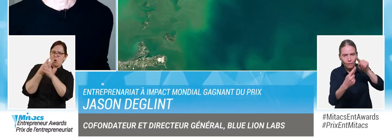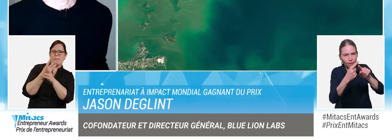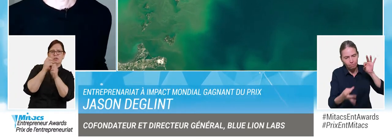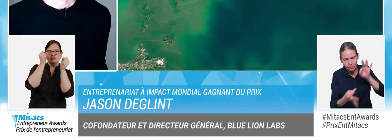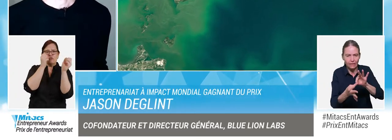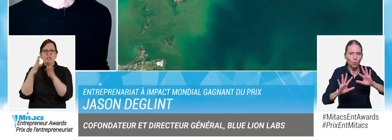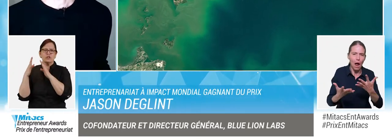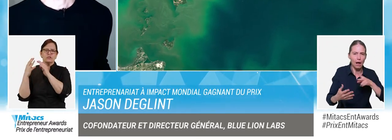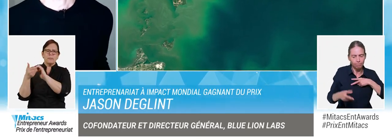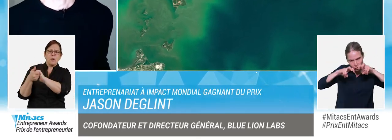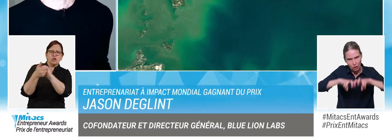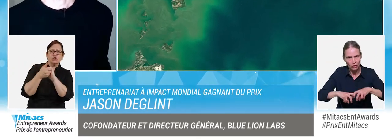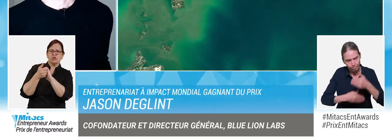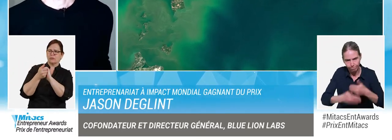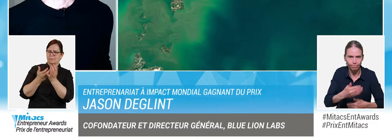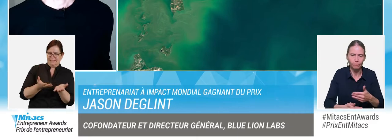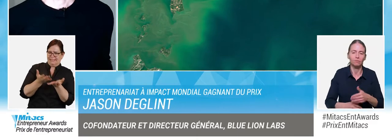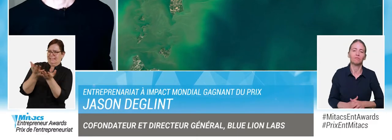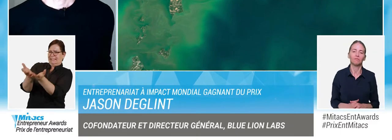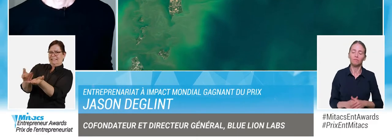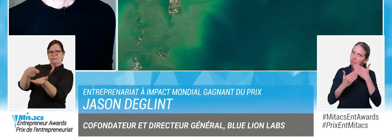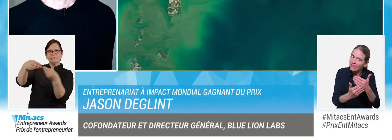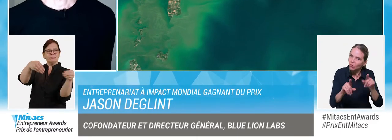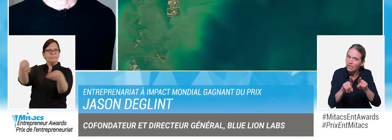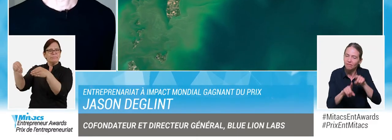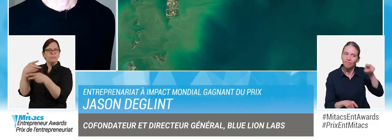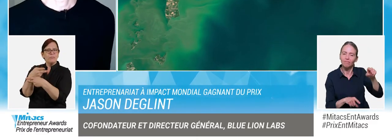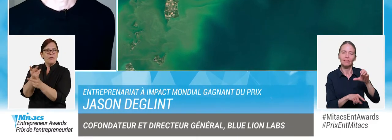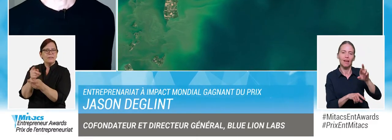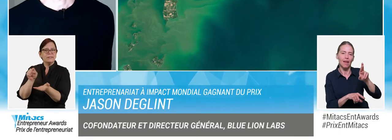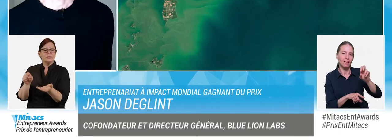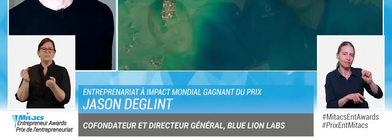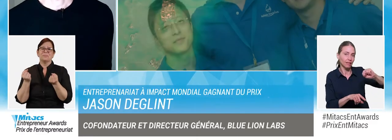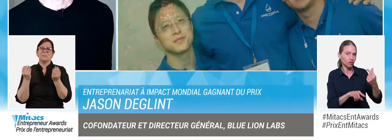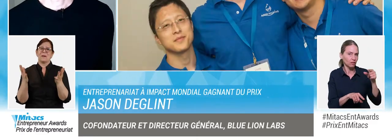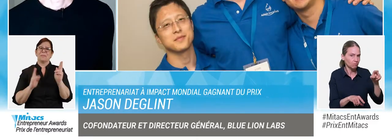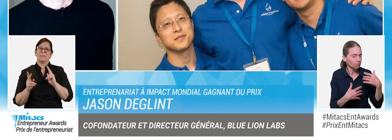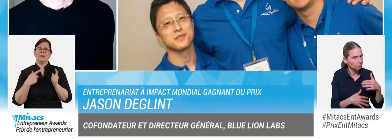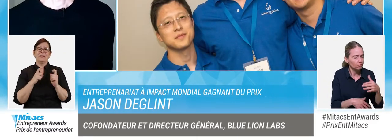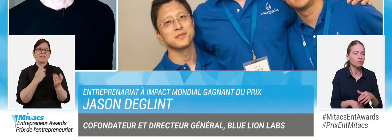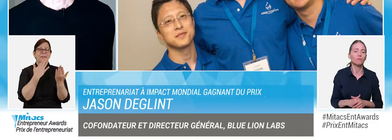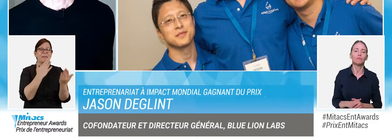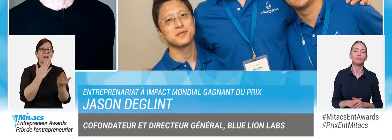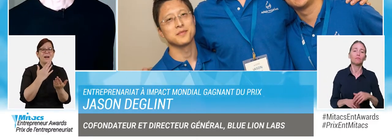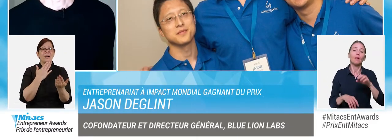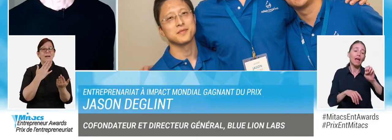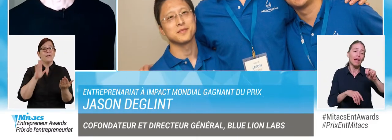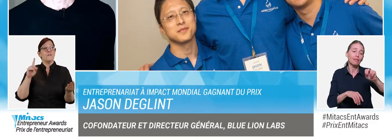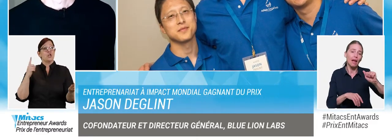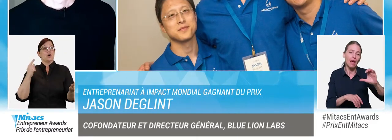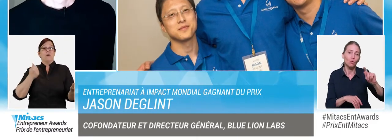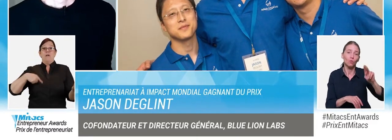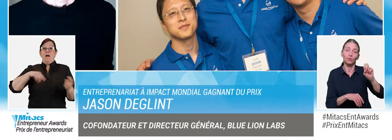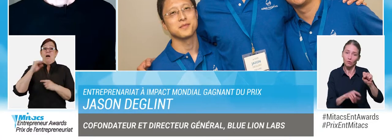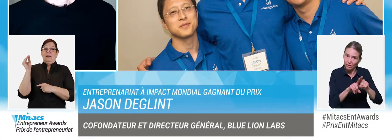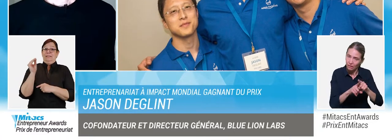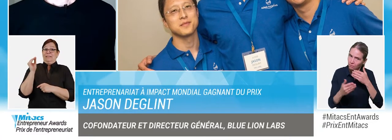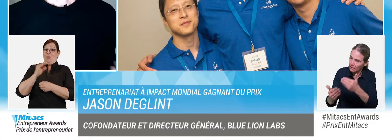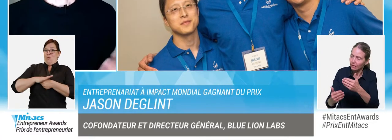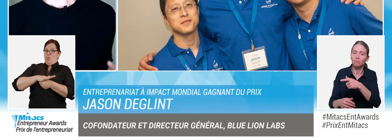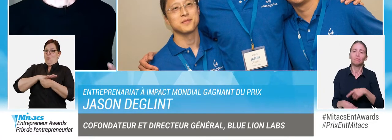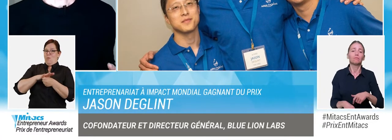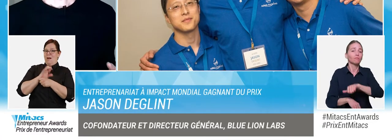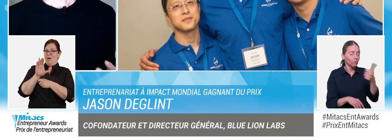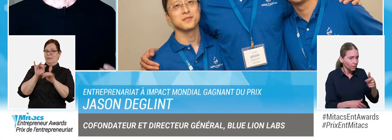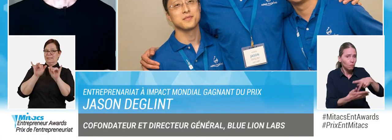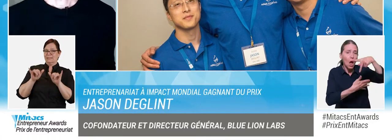leap of faith to continue pursuing Blue Lion Labs with an industrial postdoc position at the University of Waterloo. This has